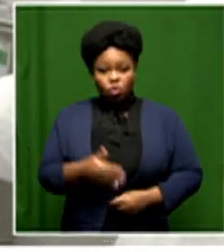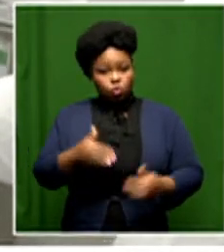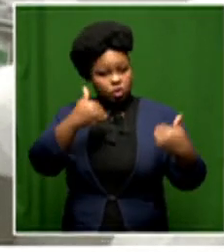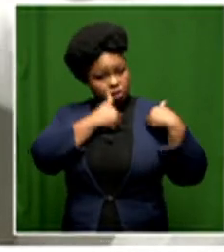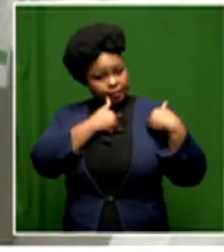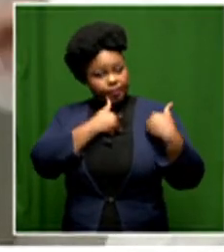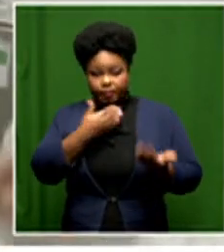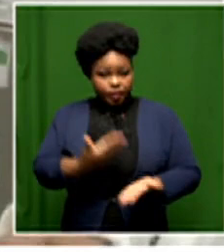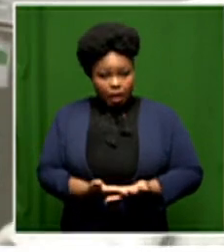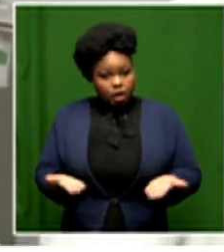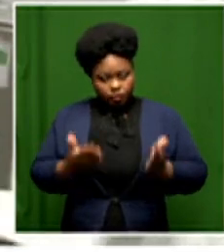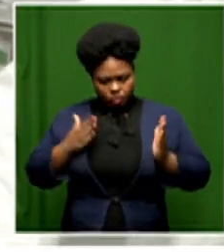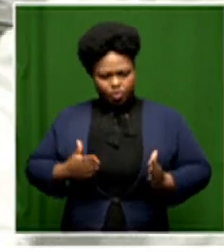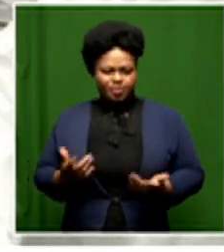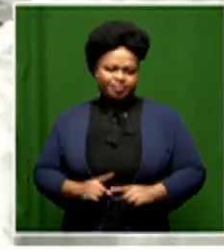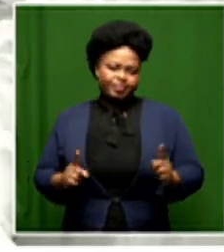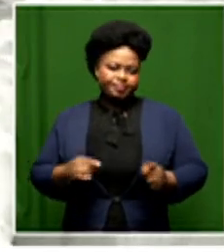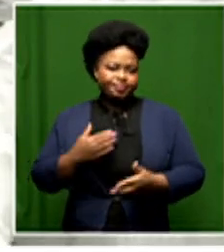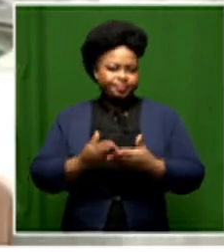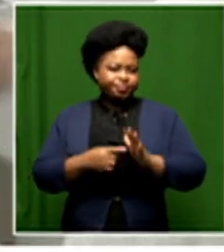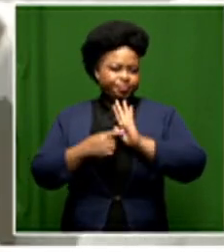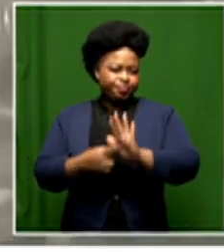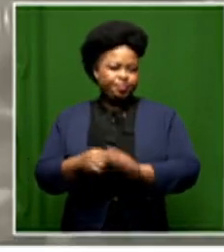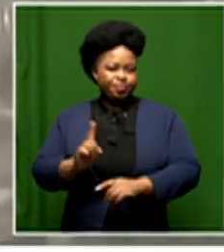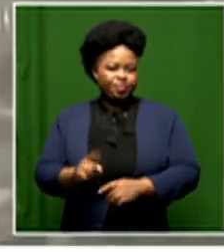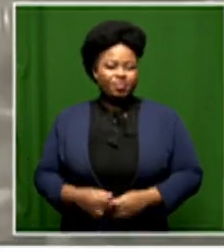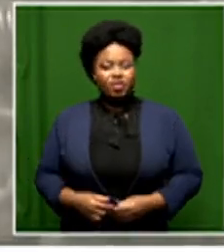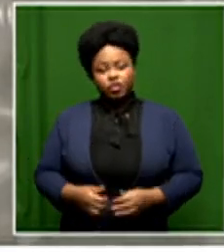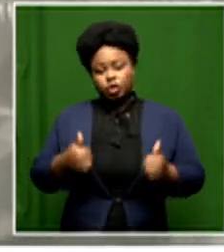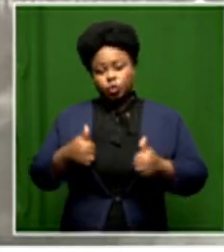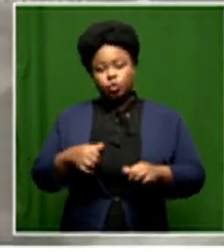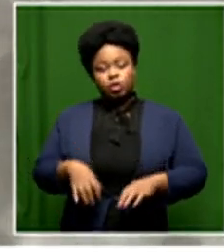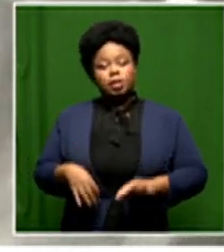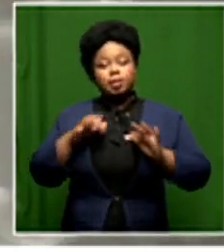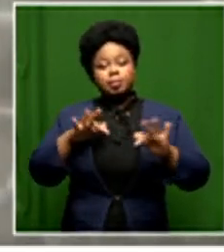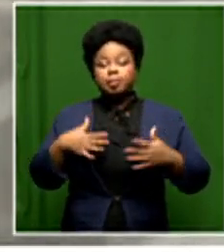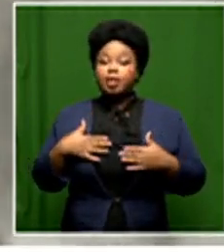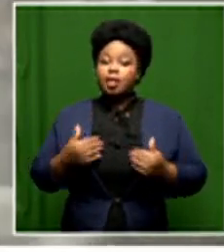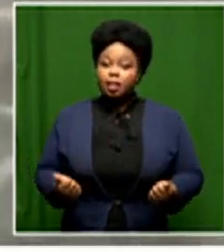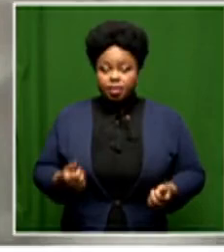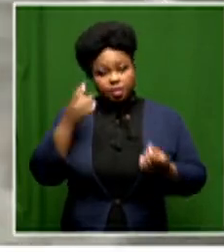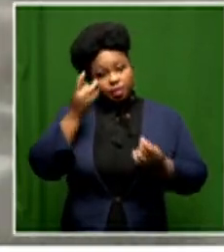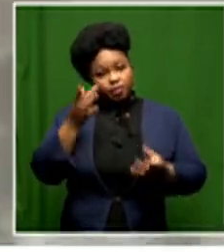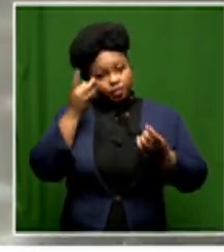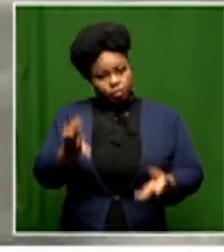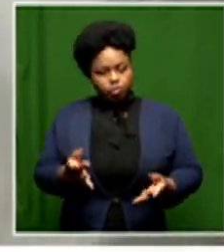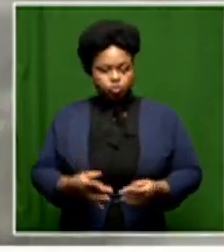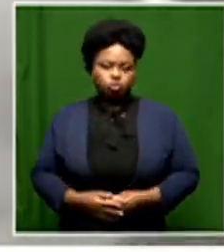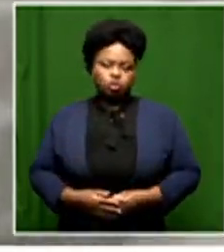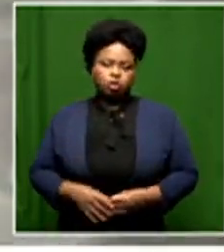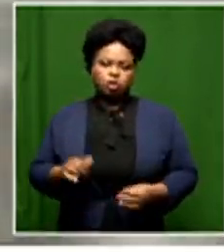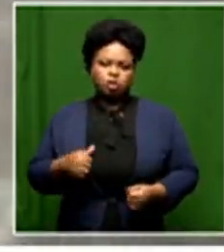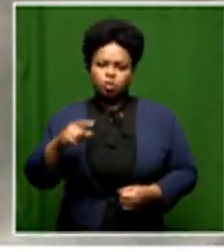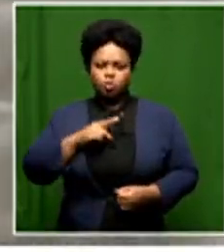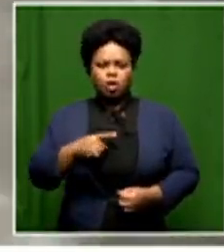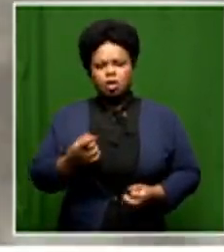is safe? And I think what this illustrates is if we have good public health information that